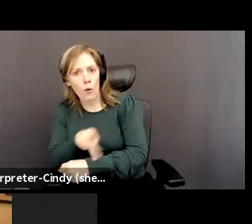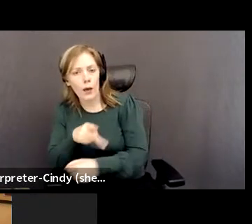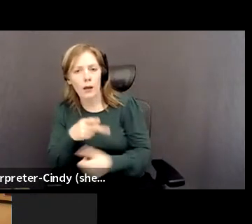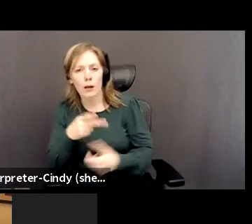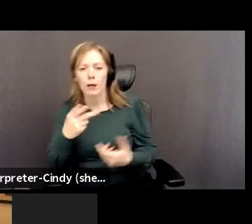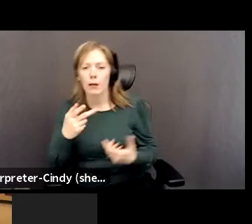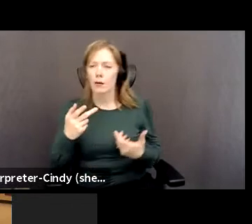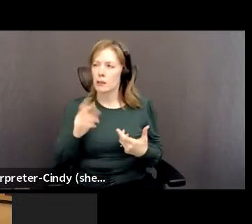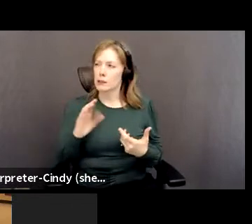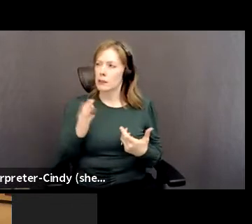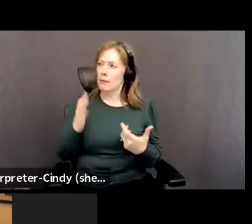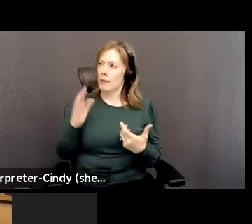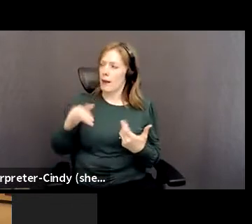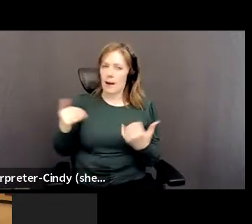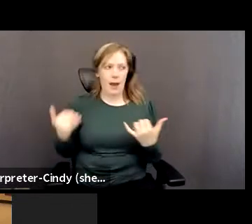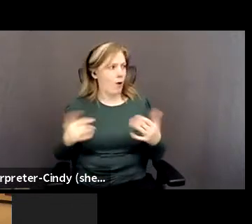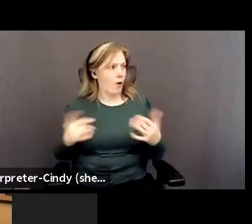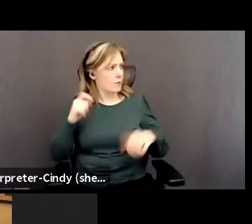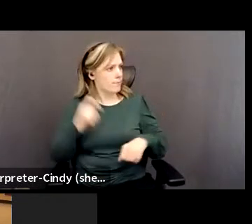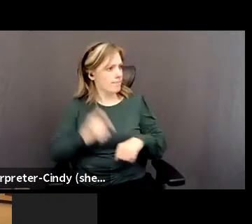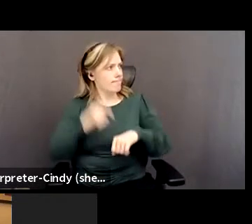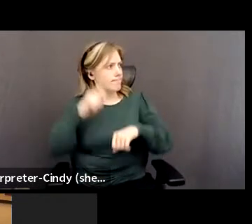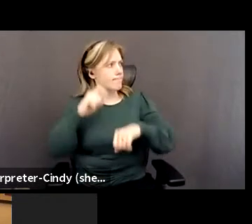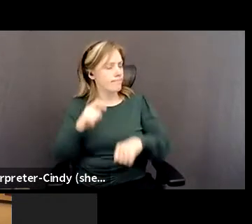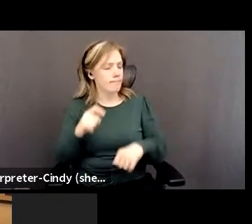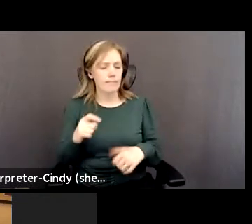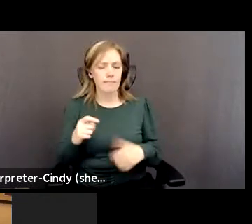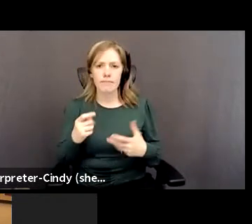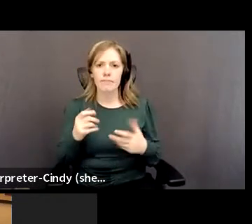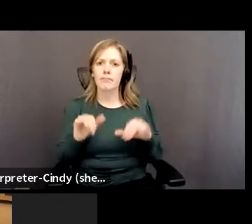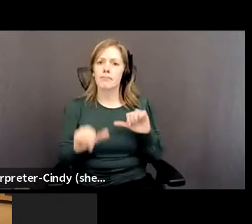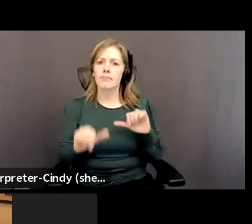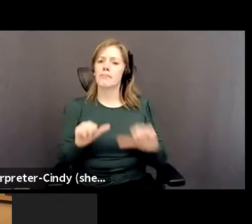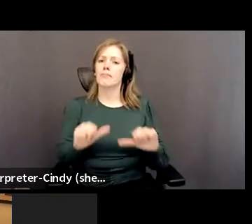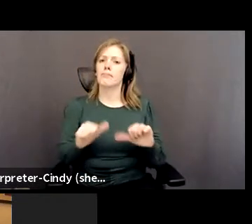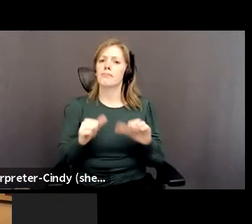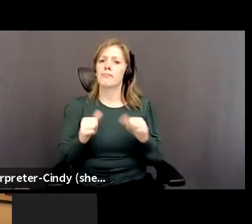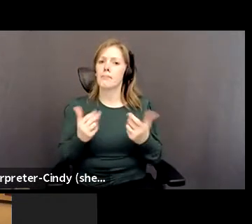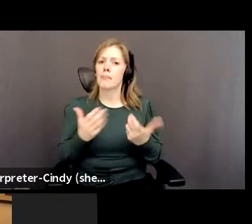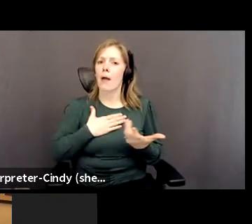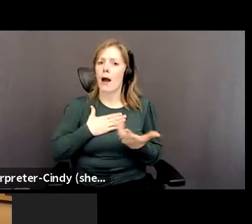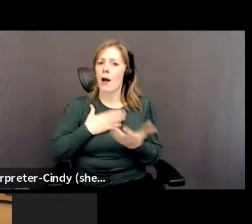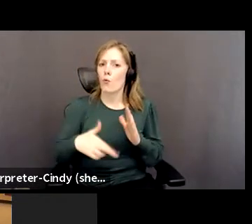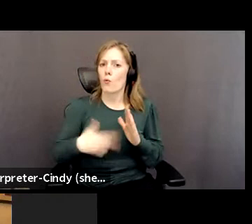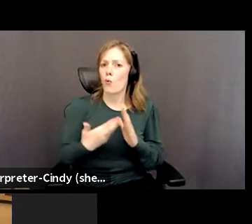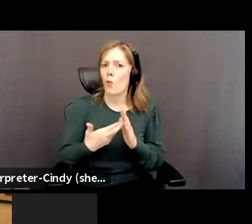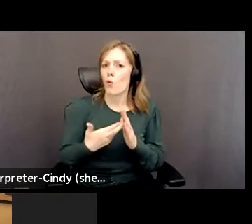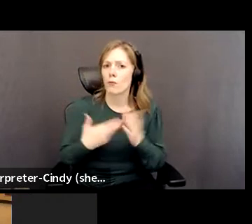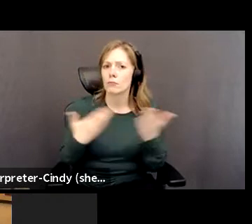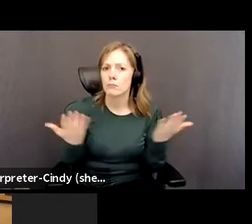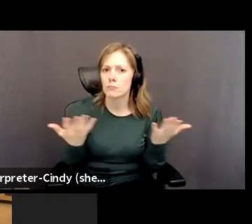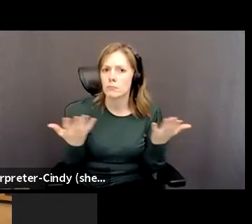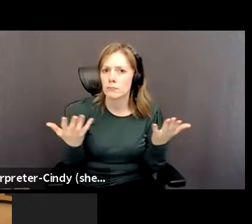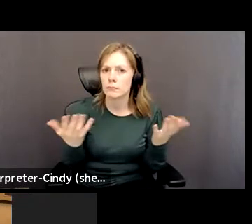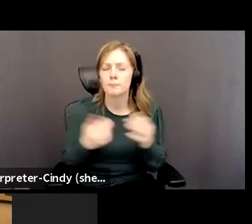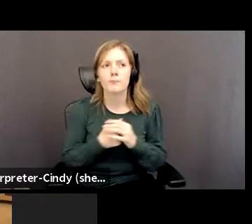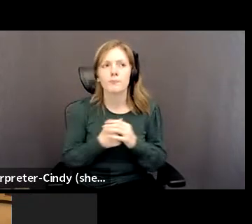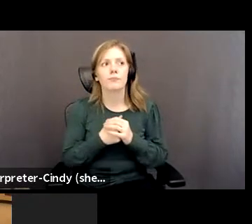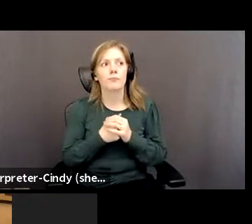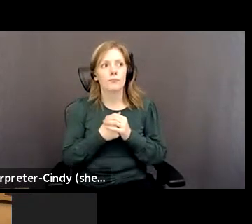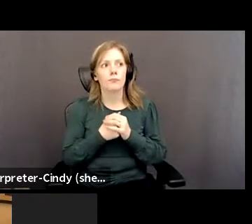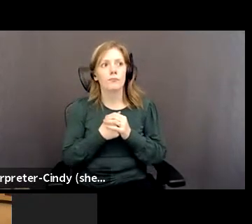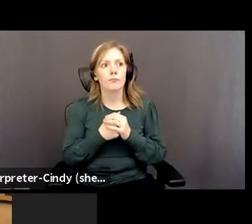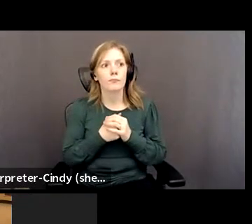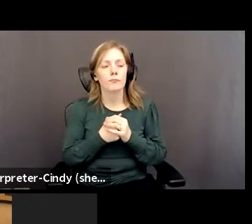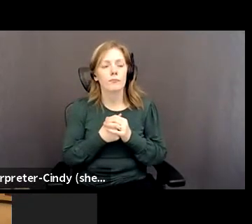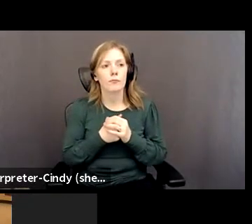me, that's when I was like, I think the way that I want to show is a different way of